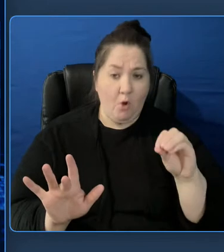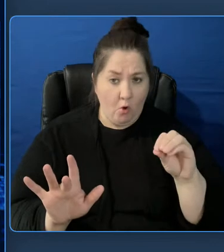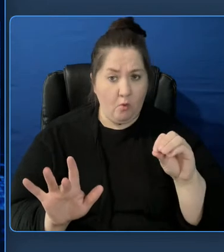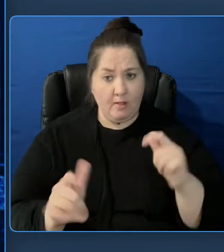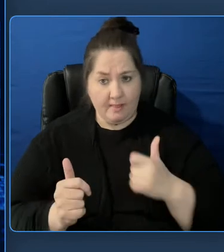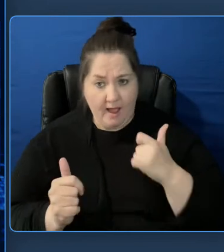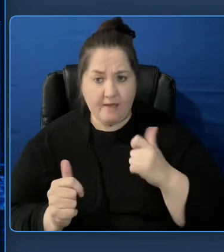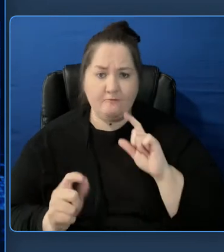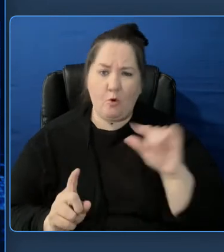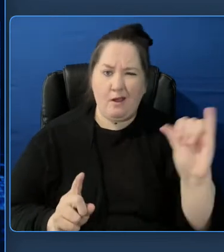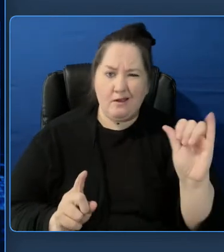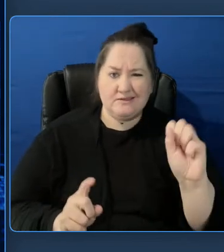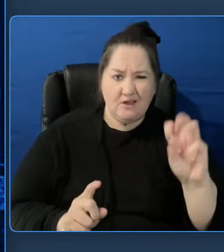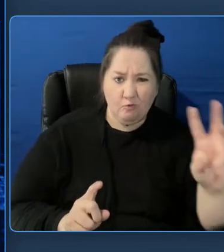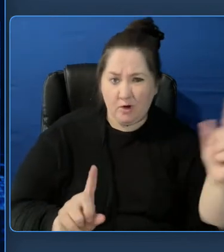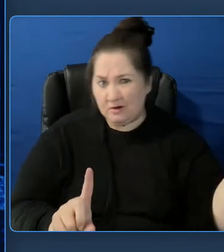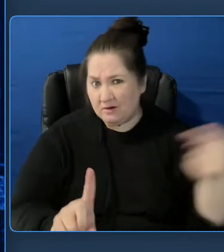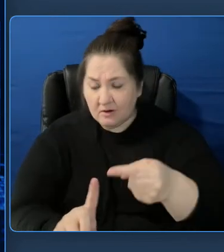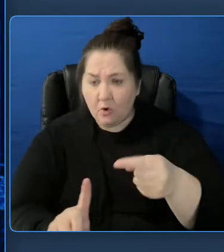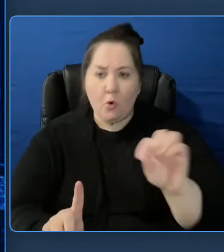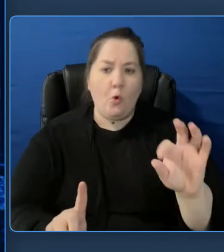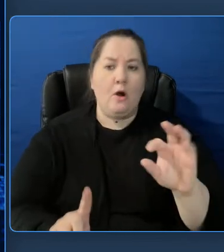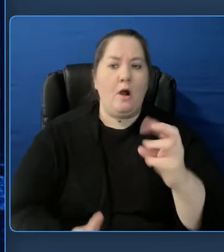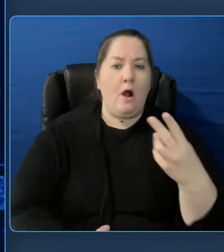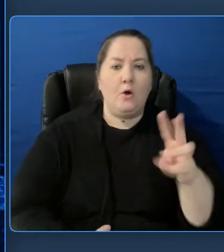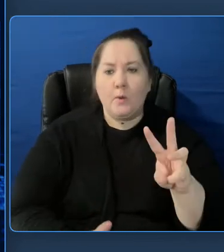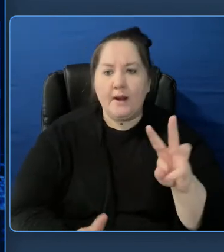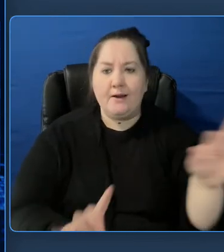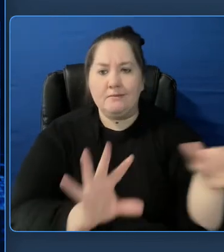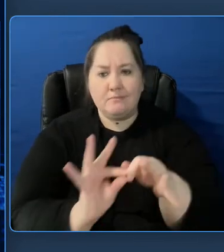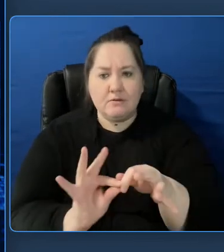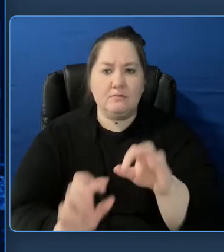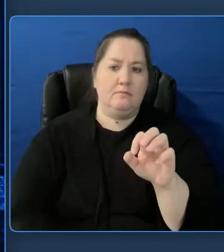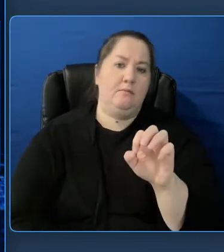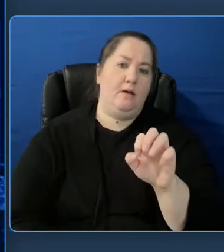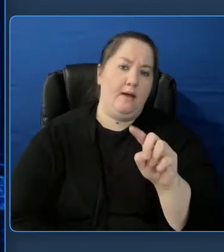similar software to them, or would you need a hardware encoder?